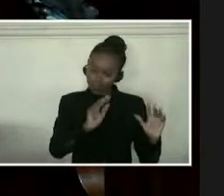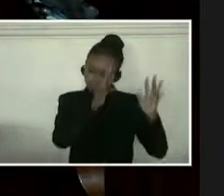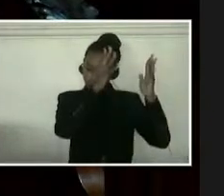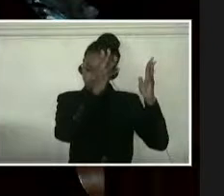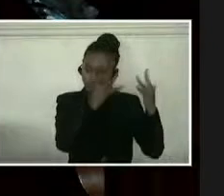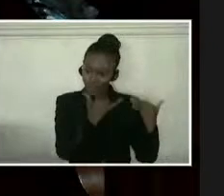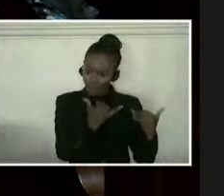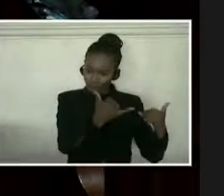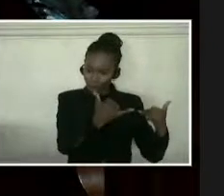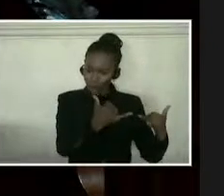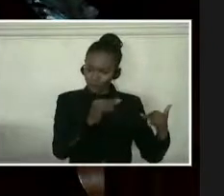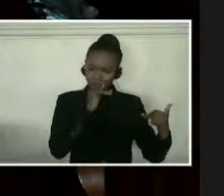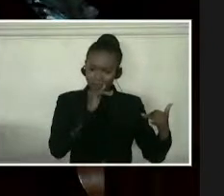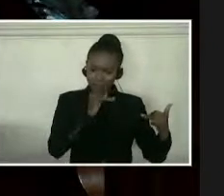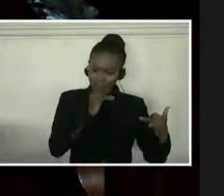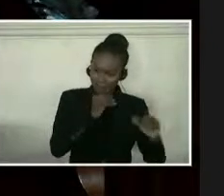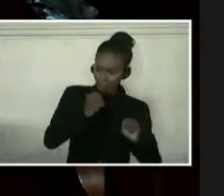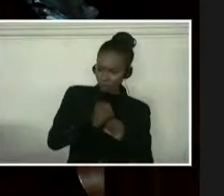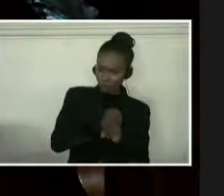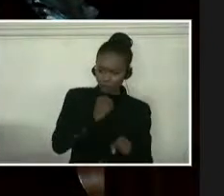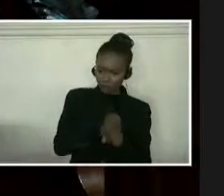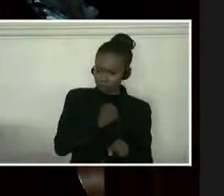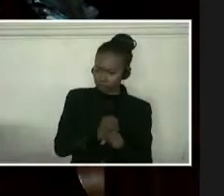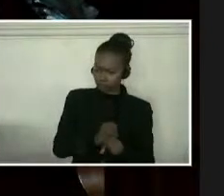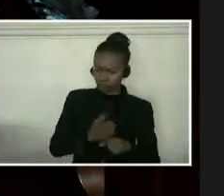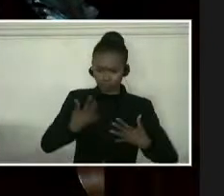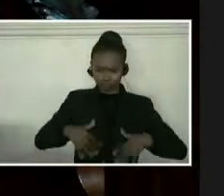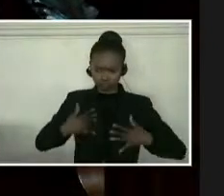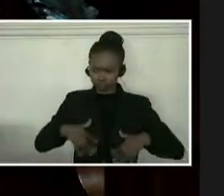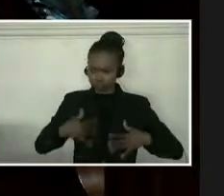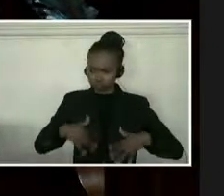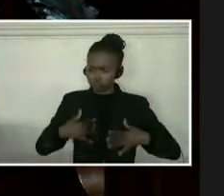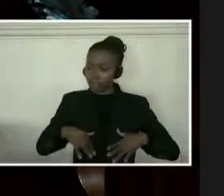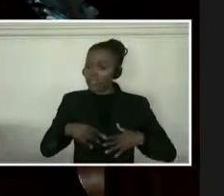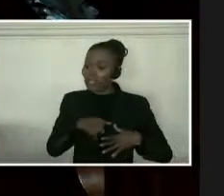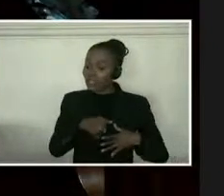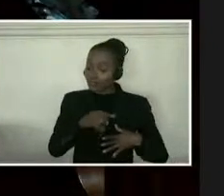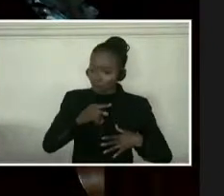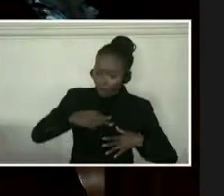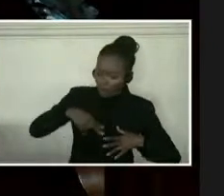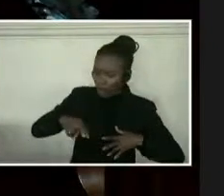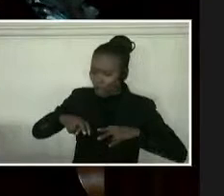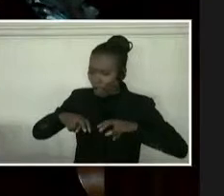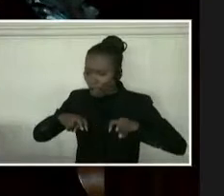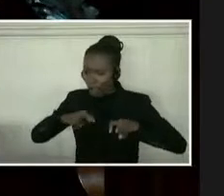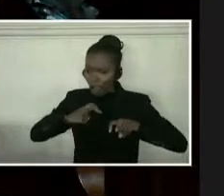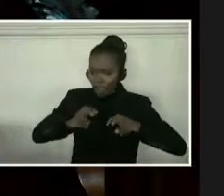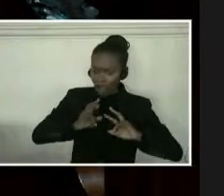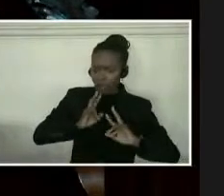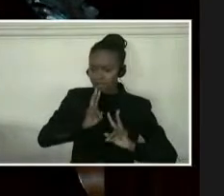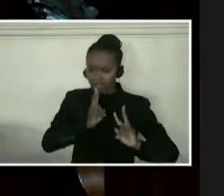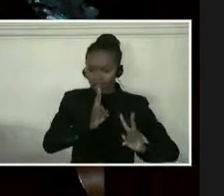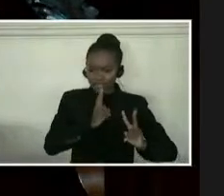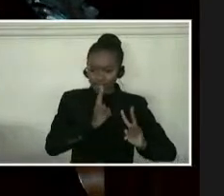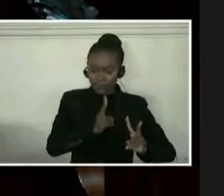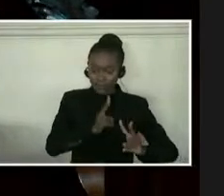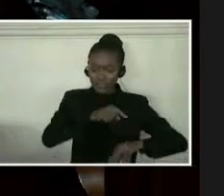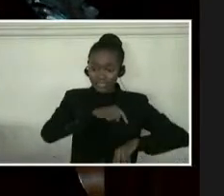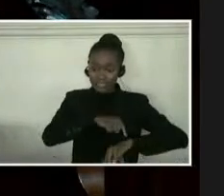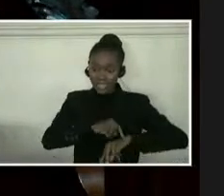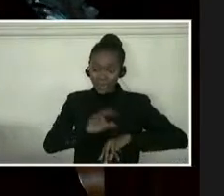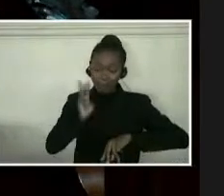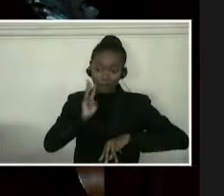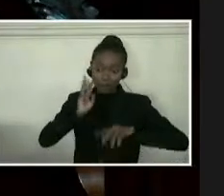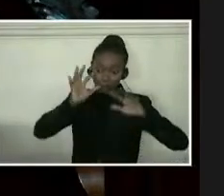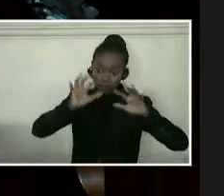being up and down when the people of kwazulu-natal were devastated by flats and i think we were doing what we